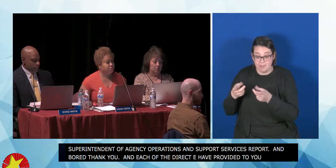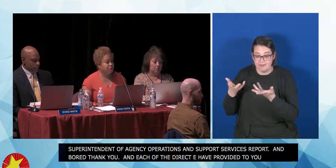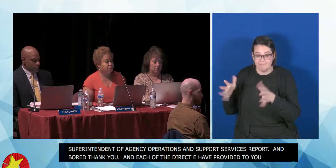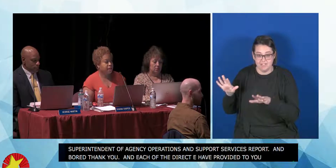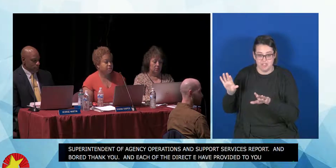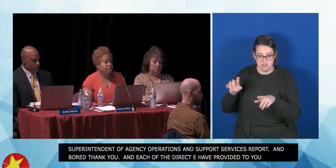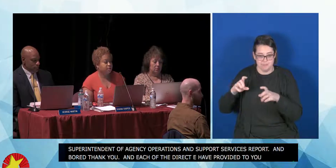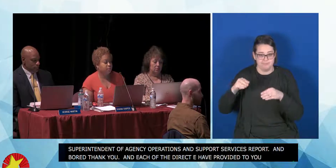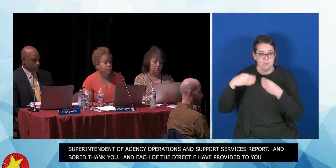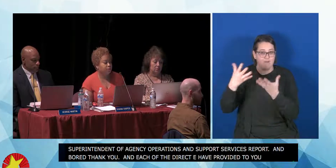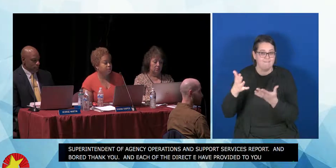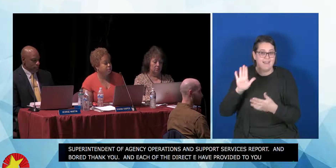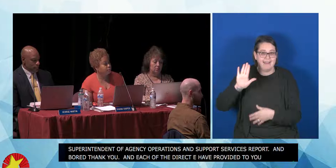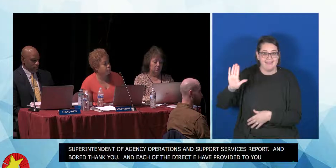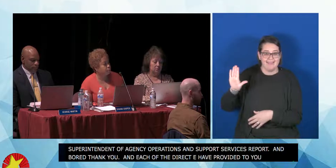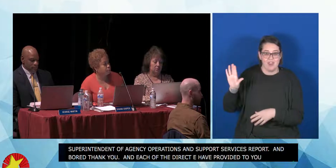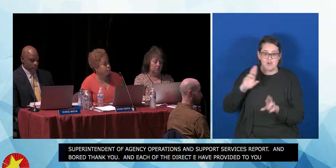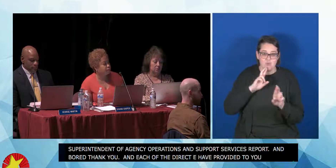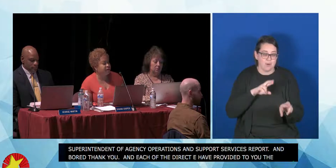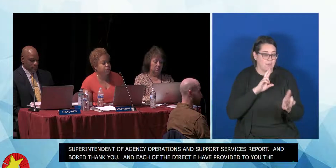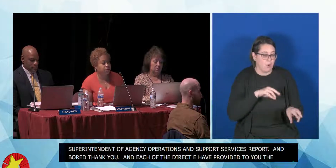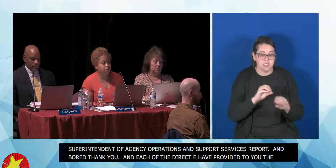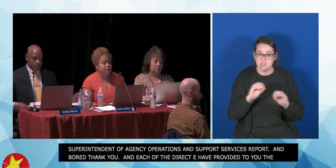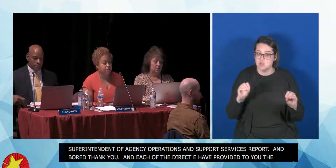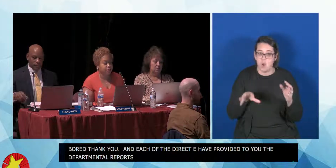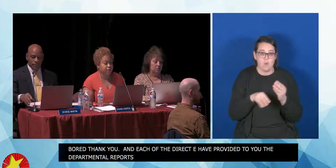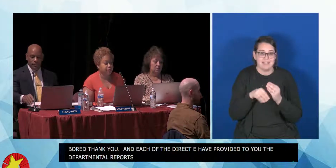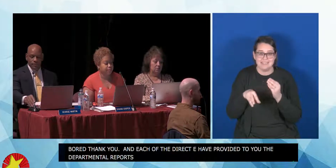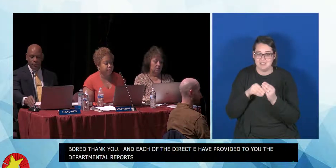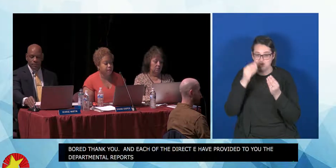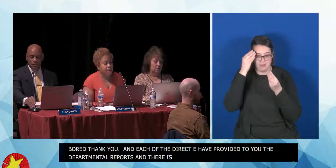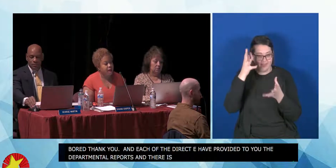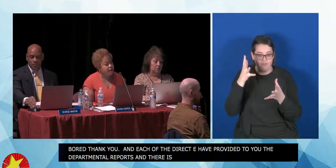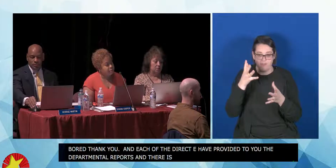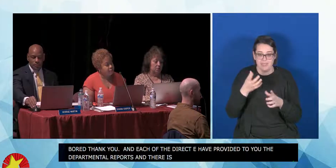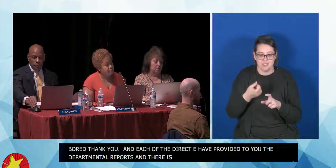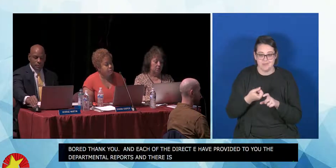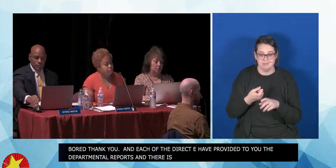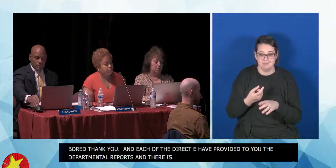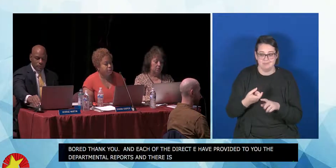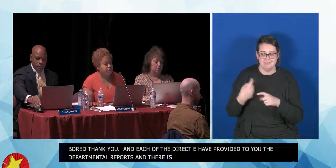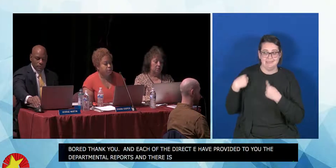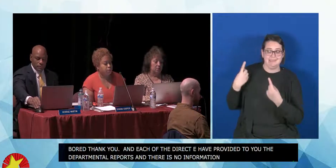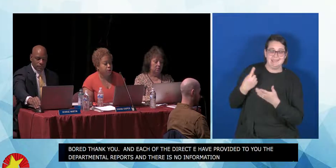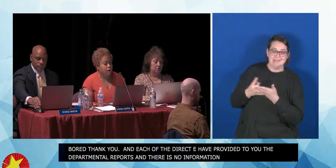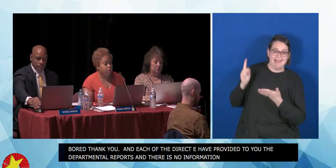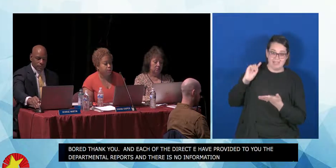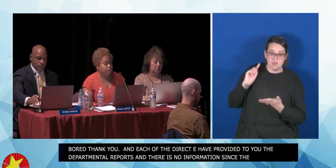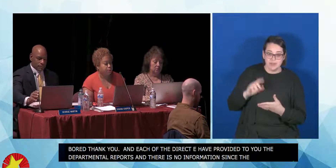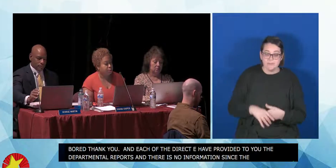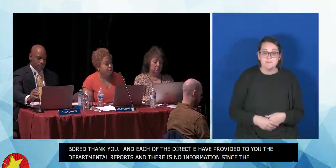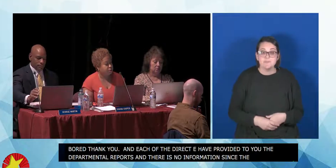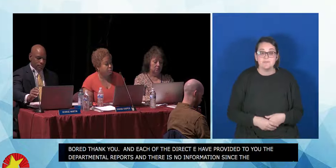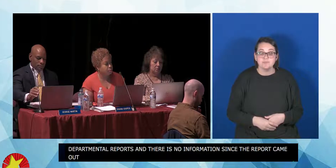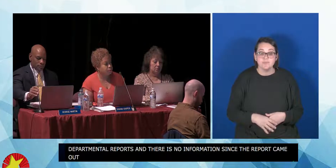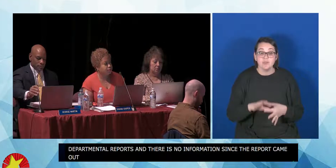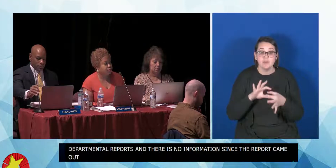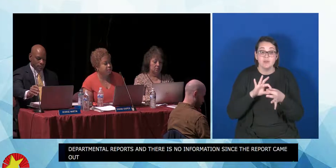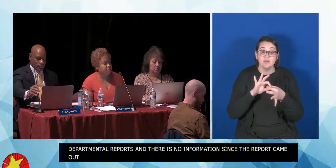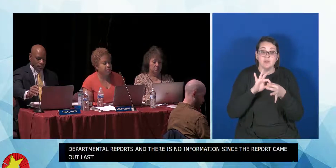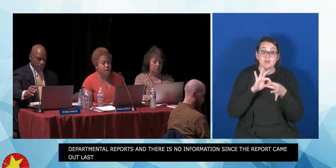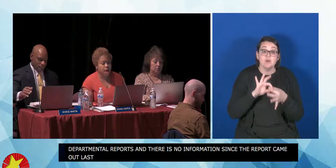additional information that has come forth since the reports were provided to you last week. As it relates to other projects going on with operations and